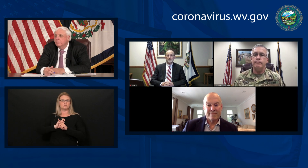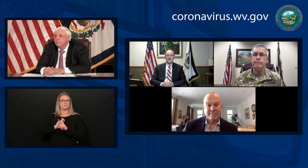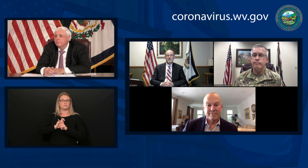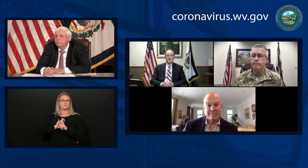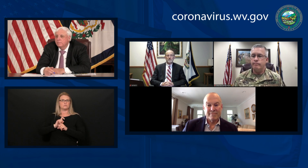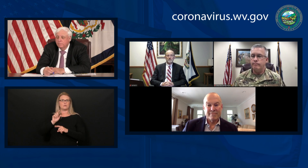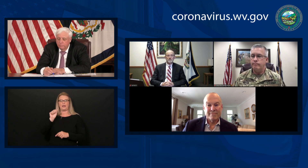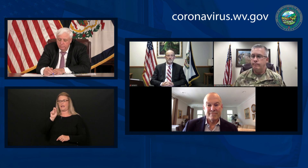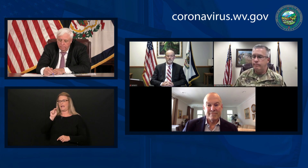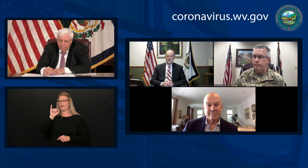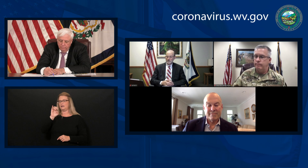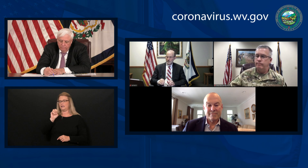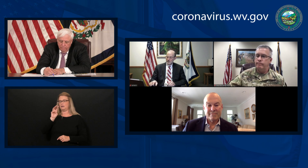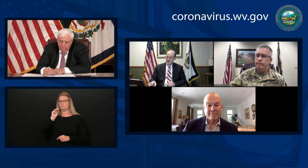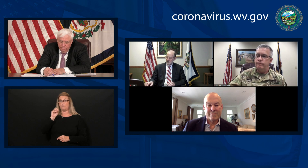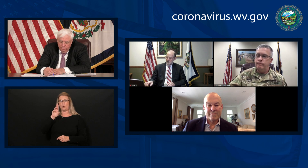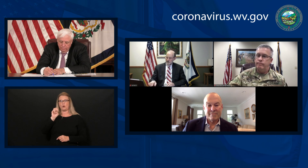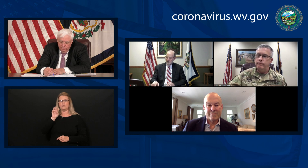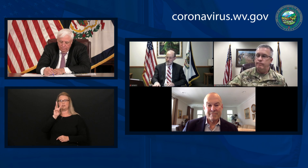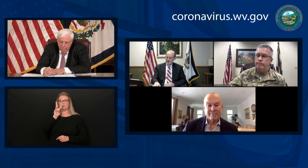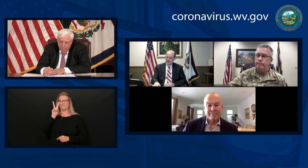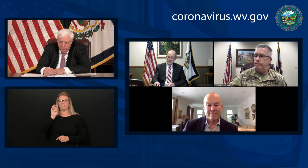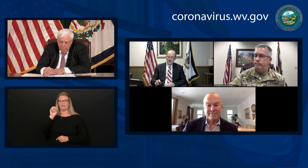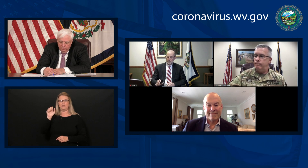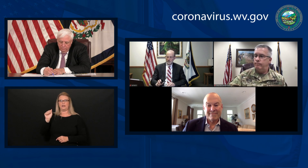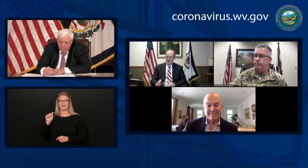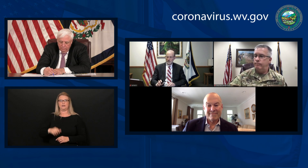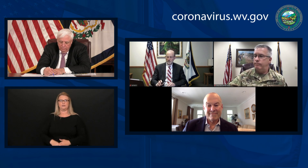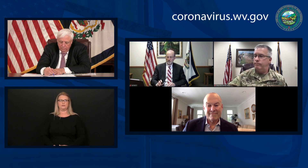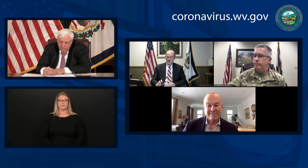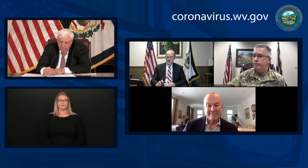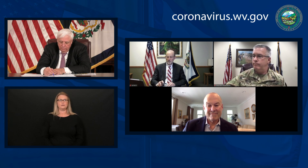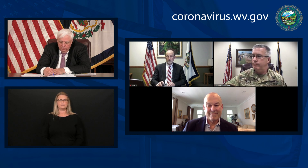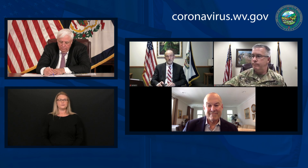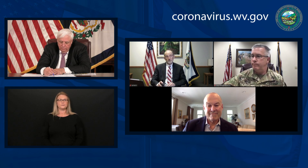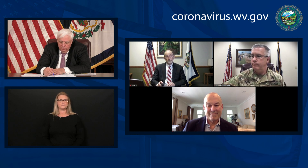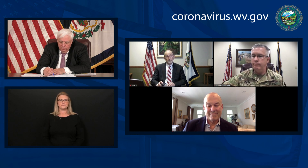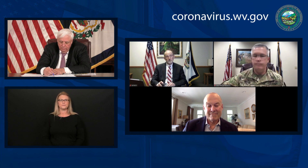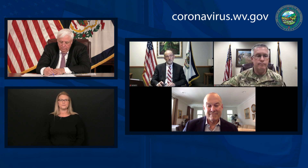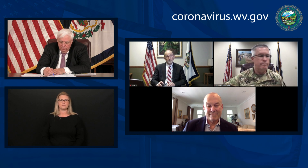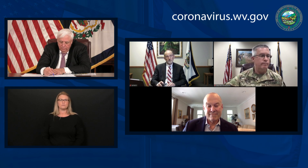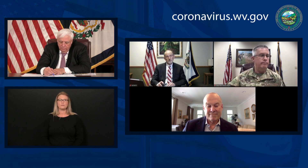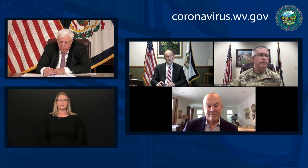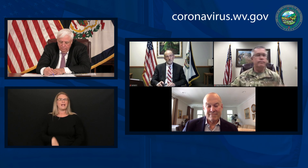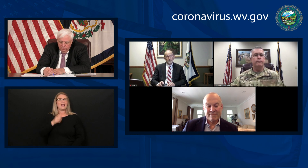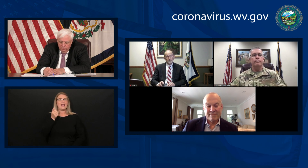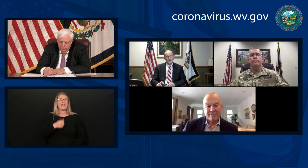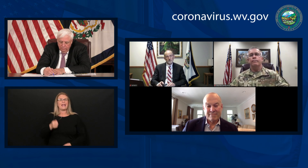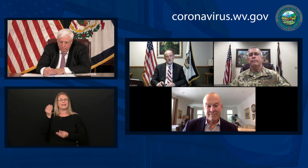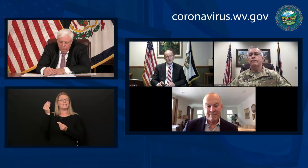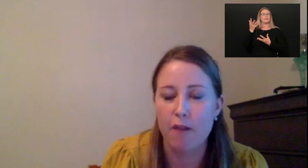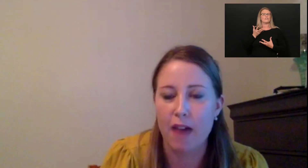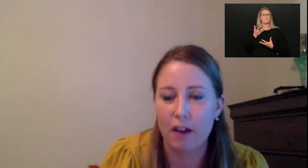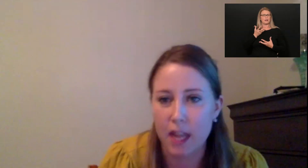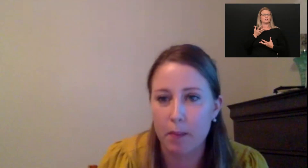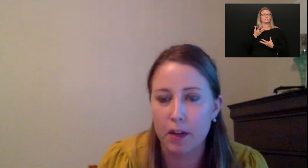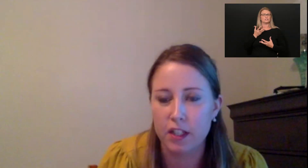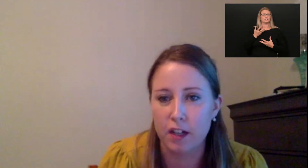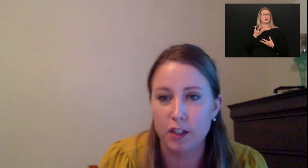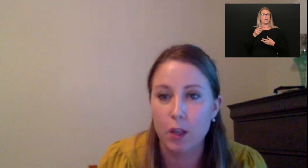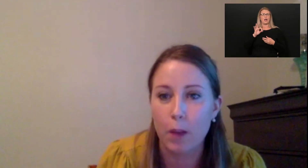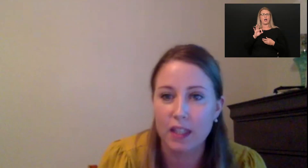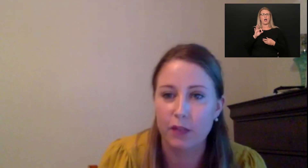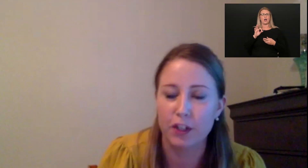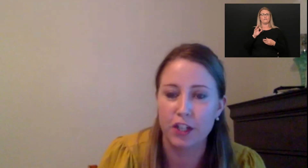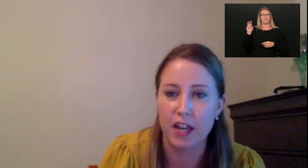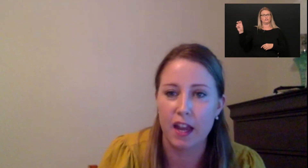is Annie Moore with WVVA. Hey, Governor, is there any update on the plane transfer of out-of-state